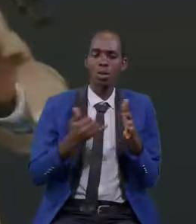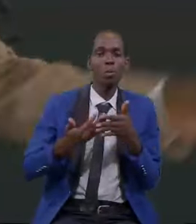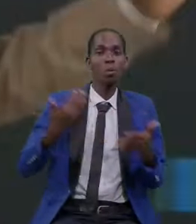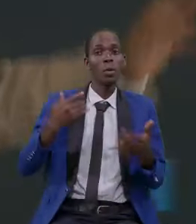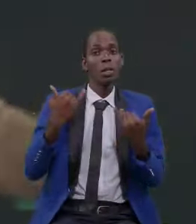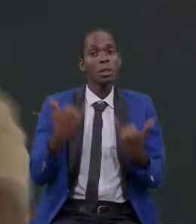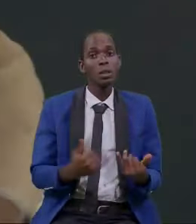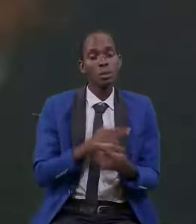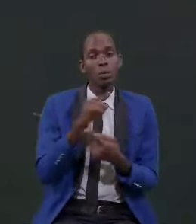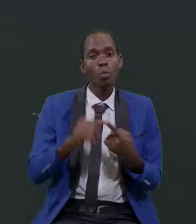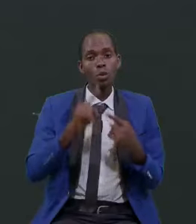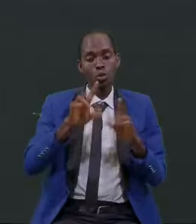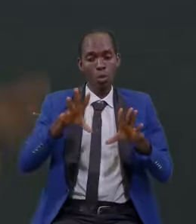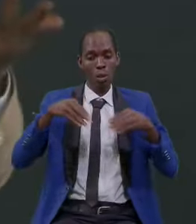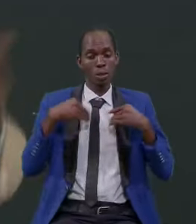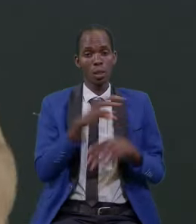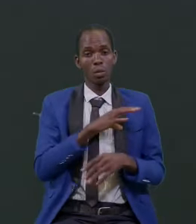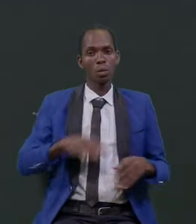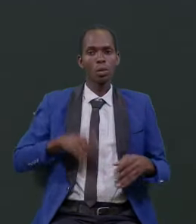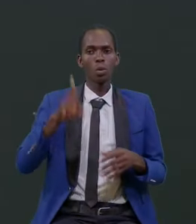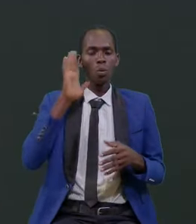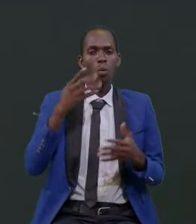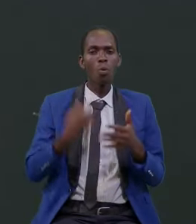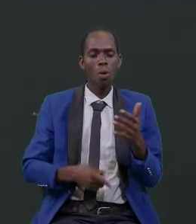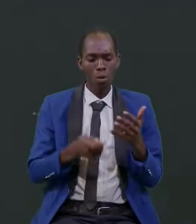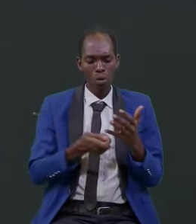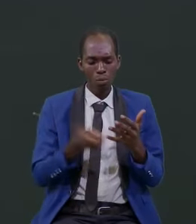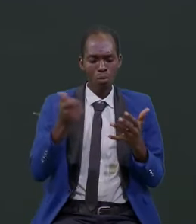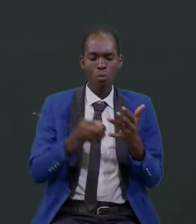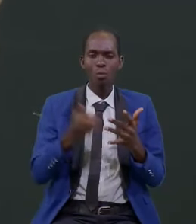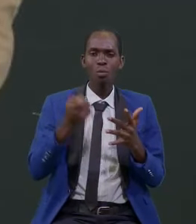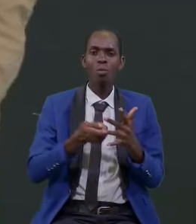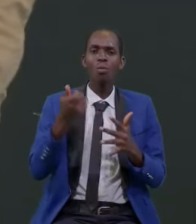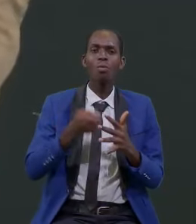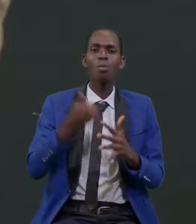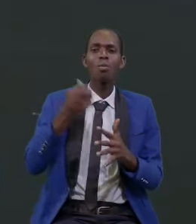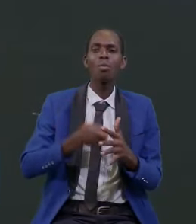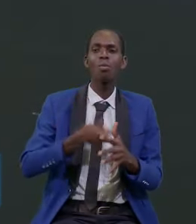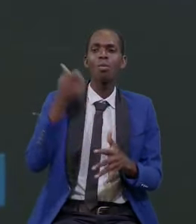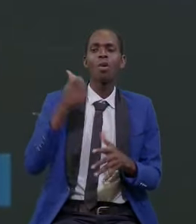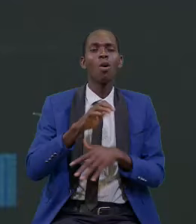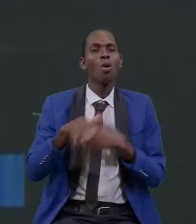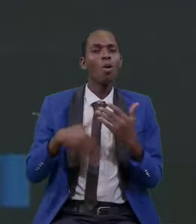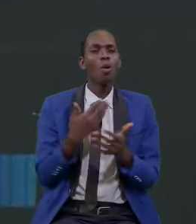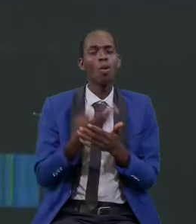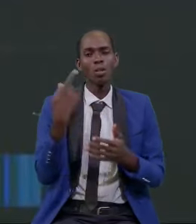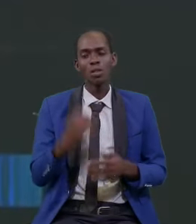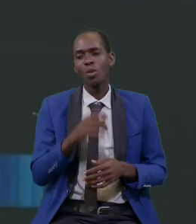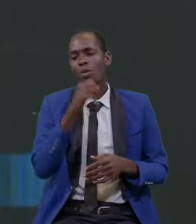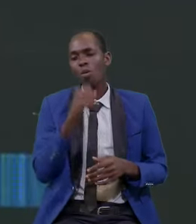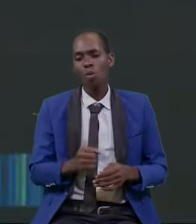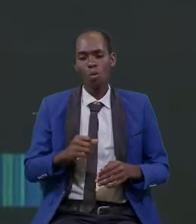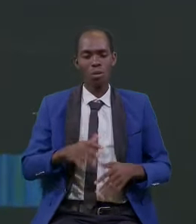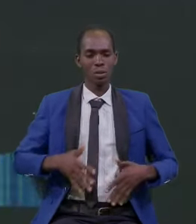purge out all the leaven of the old life, because you understand